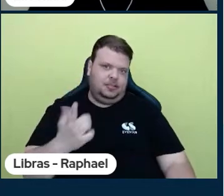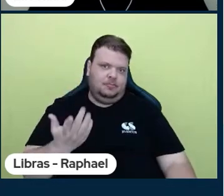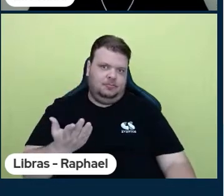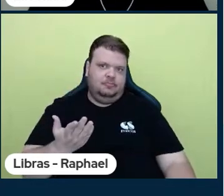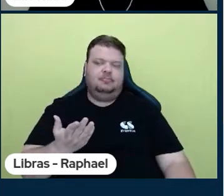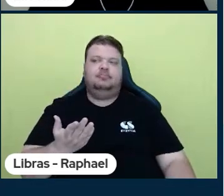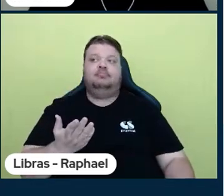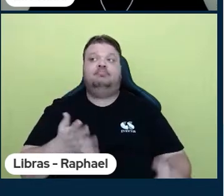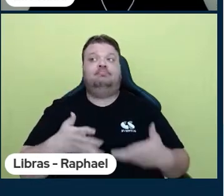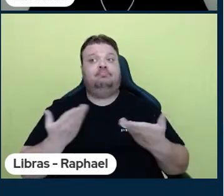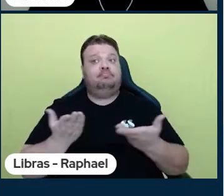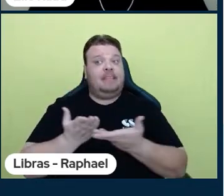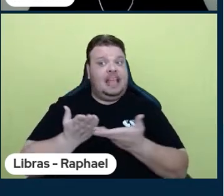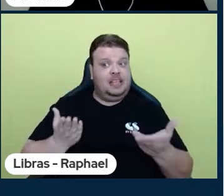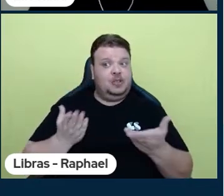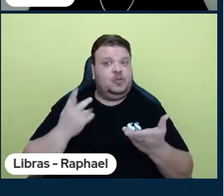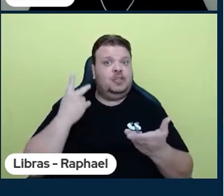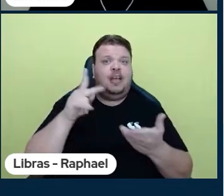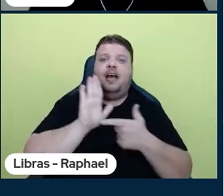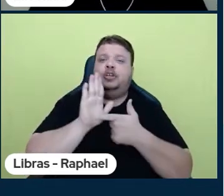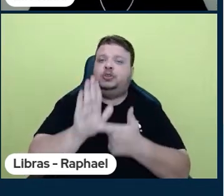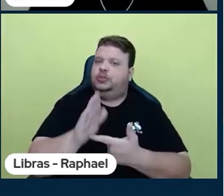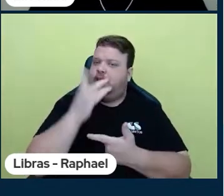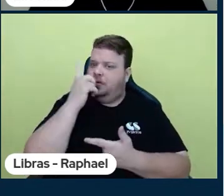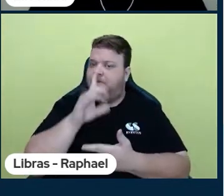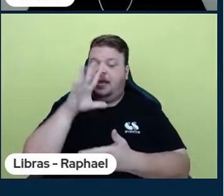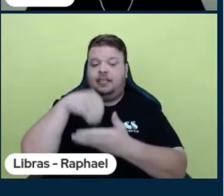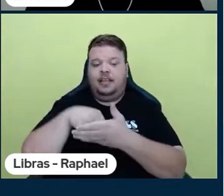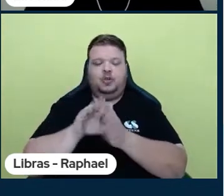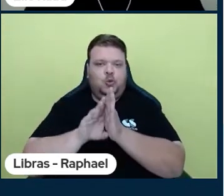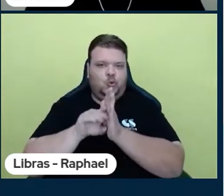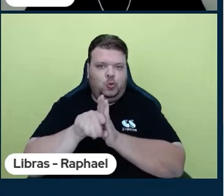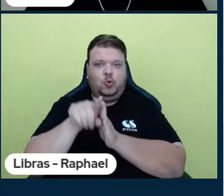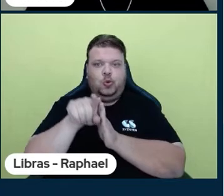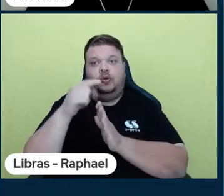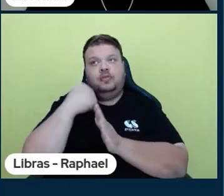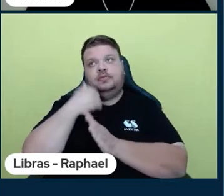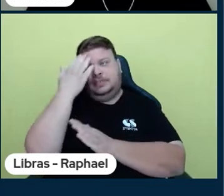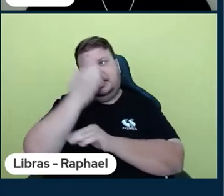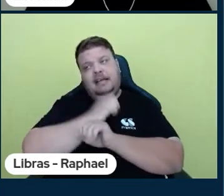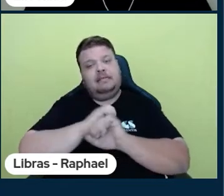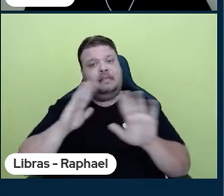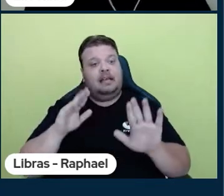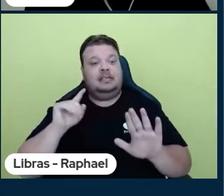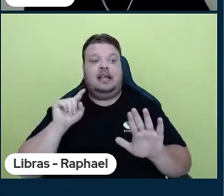this question, and the answer is this text over here.